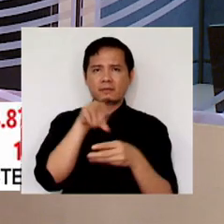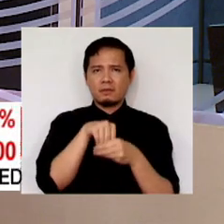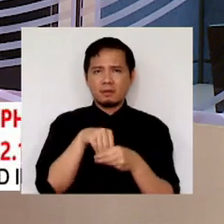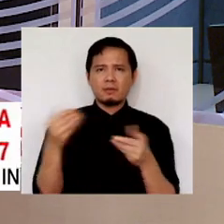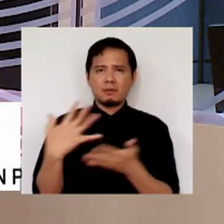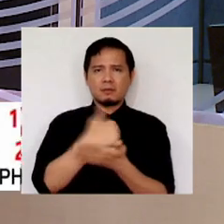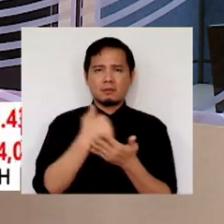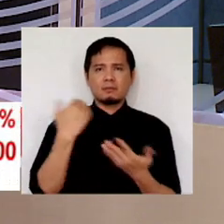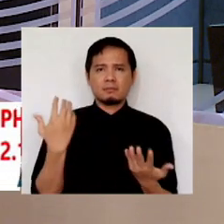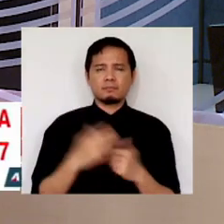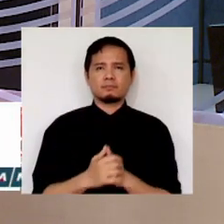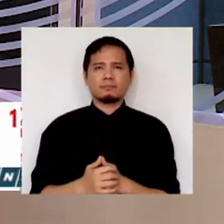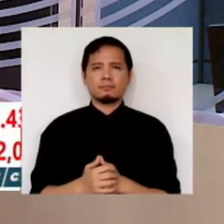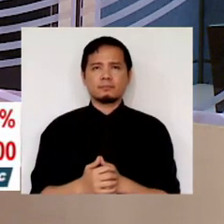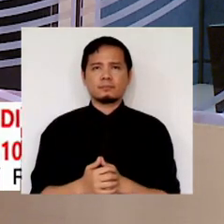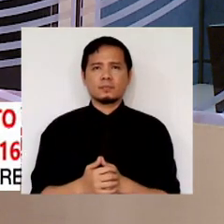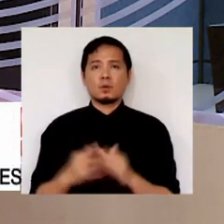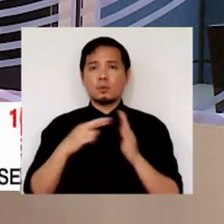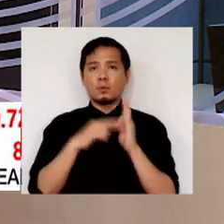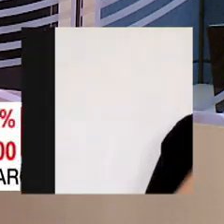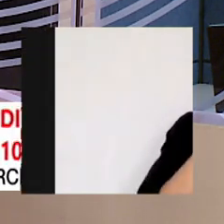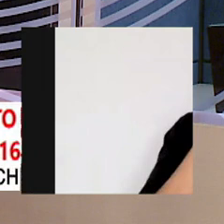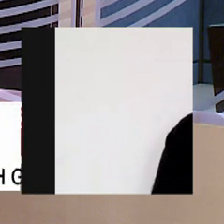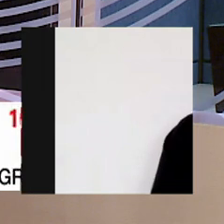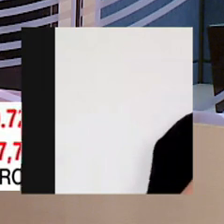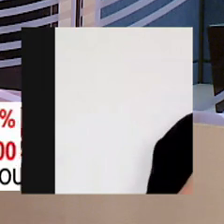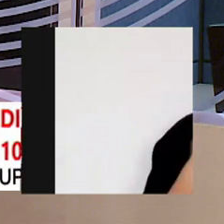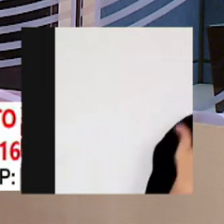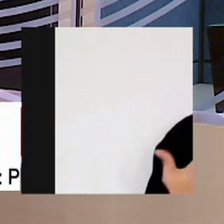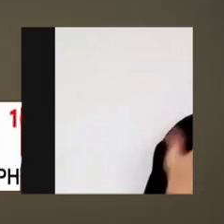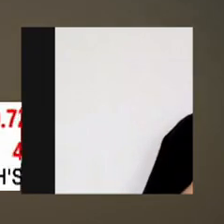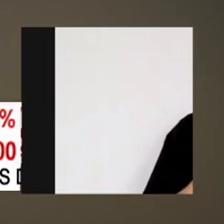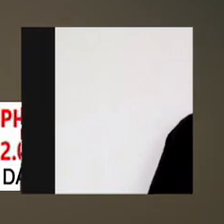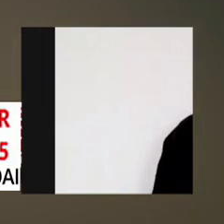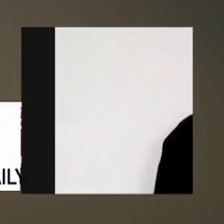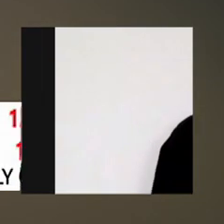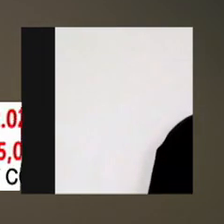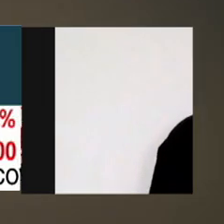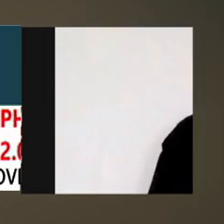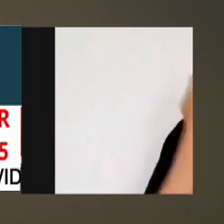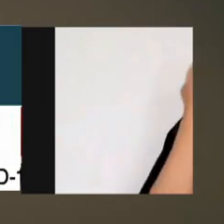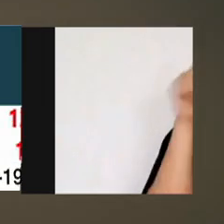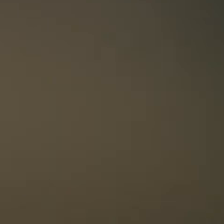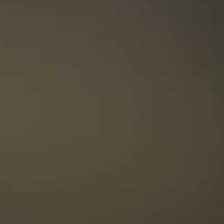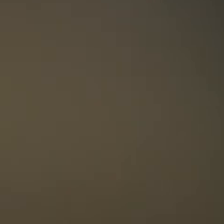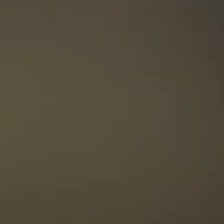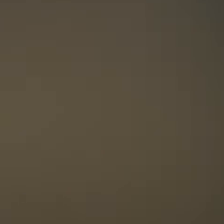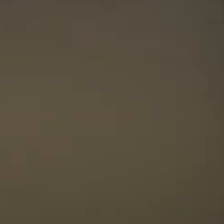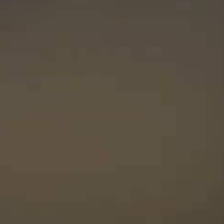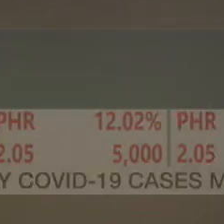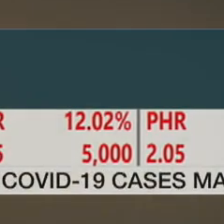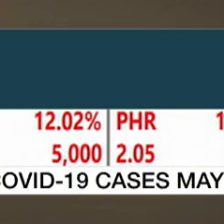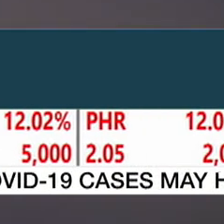The rule of law is under siege. That's how Senator Francis Pangilinan reacted to the spate of killings in the country, some involving men